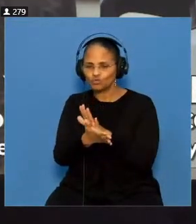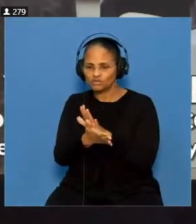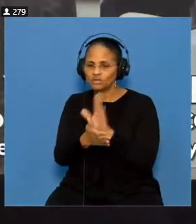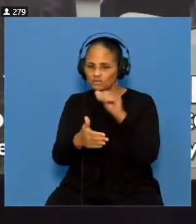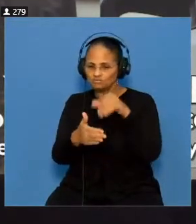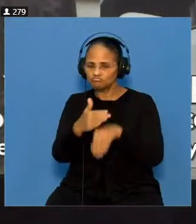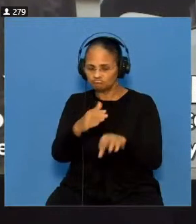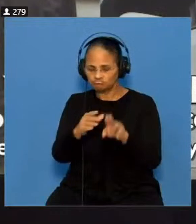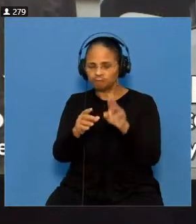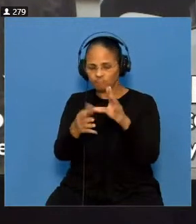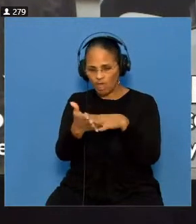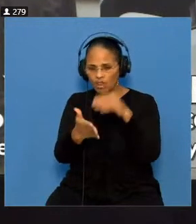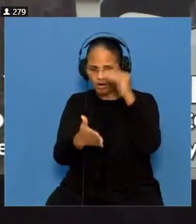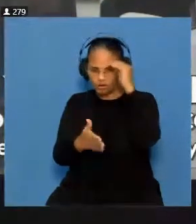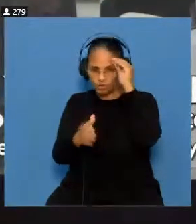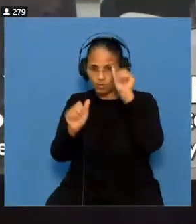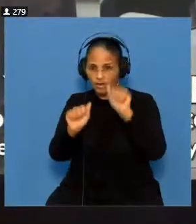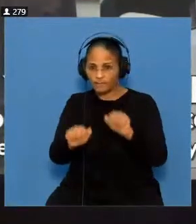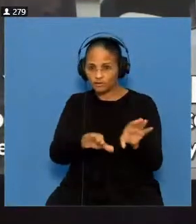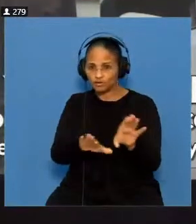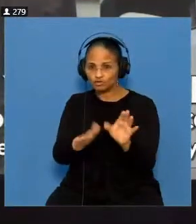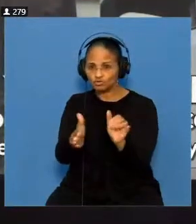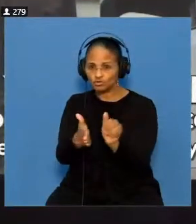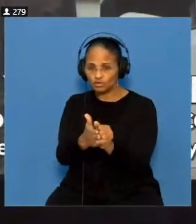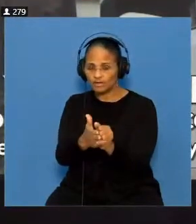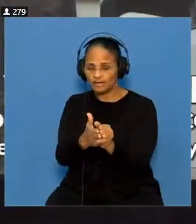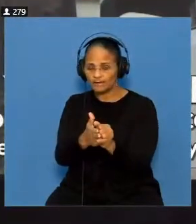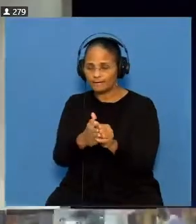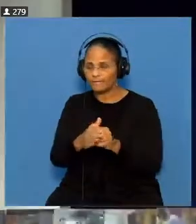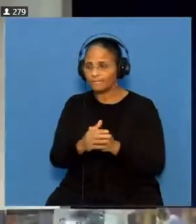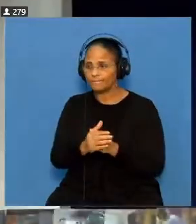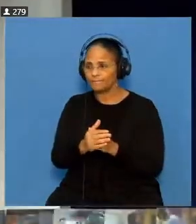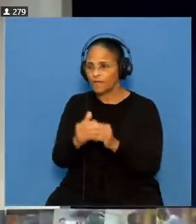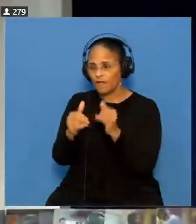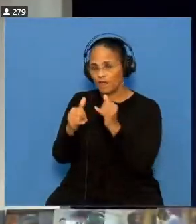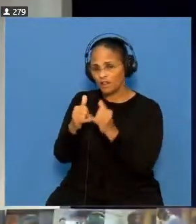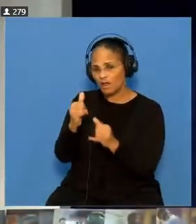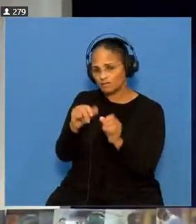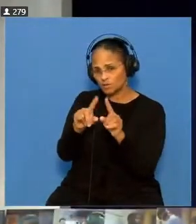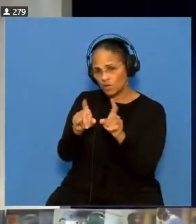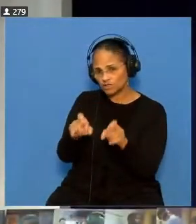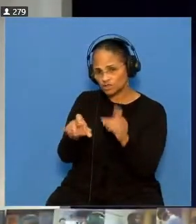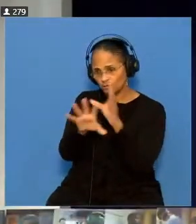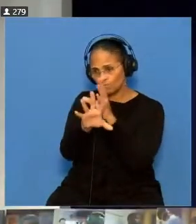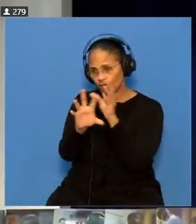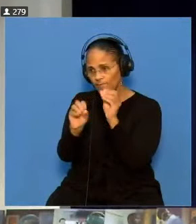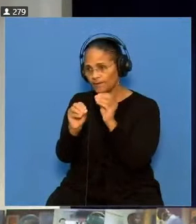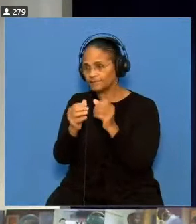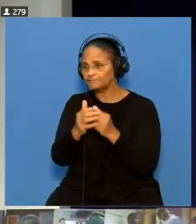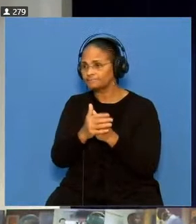week, and we're certain that we're able to do that. Okay. One final question, Premier.